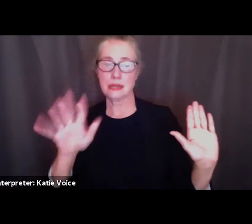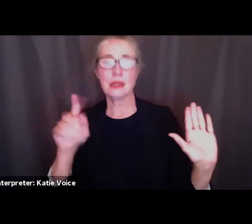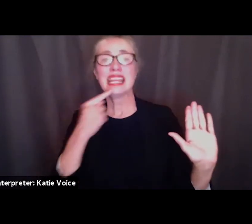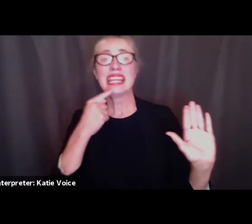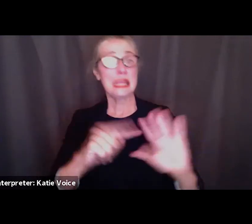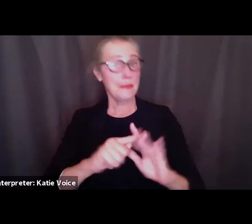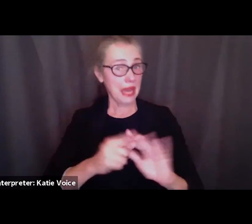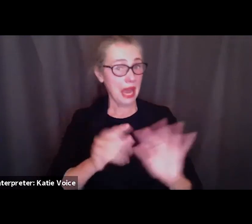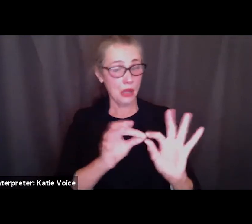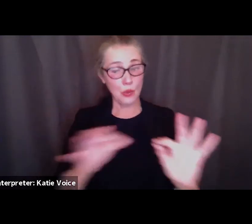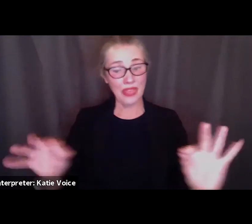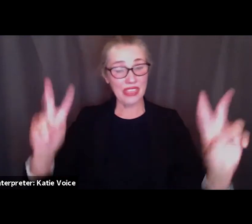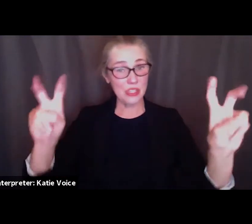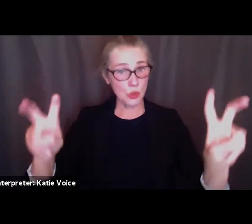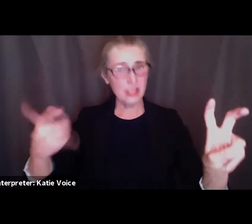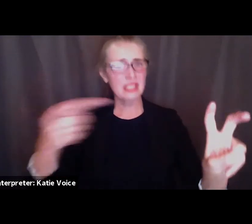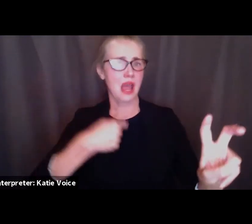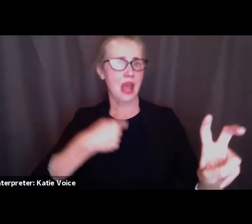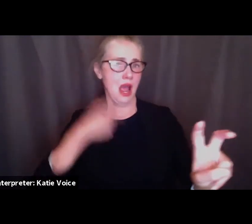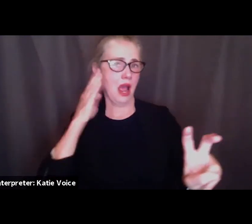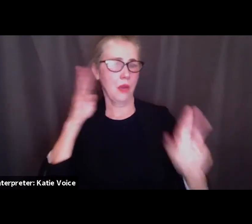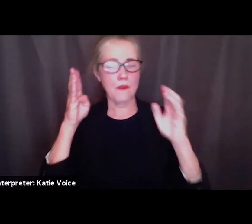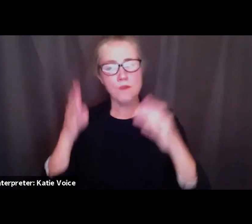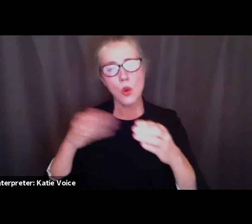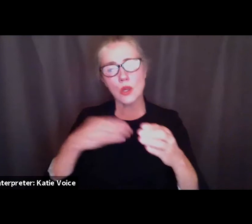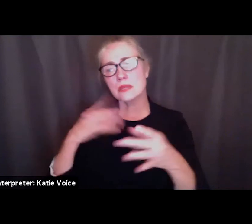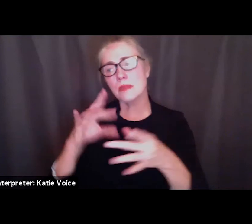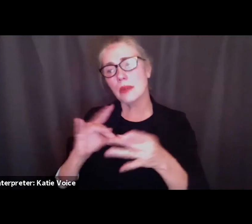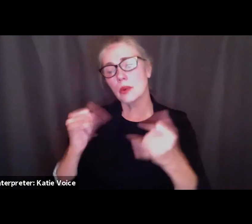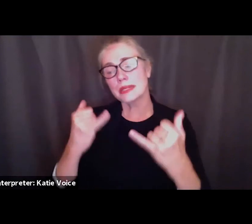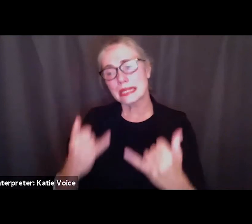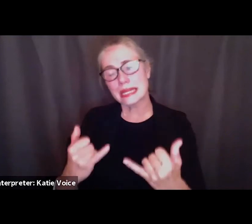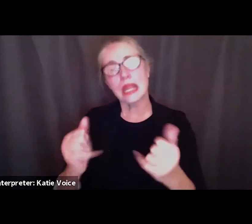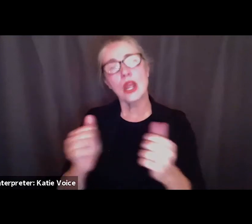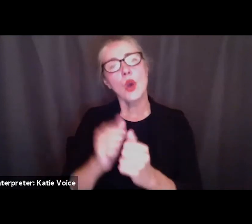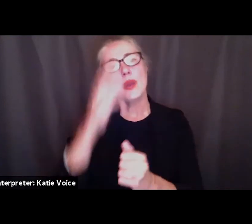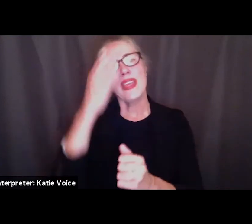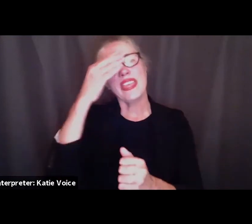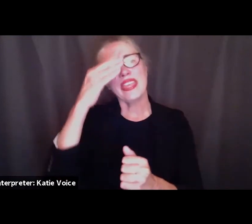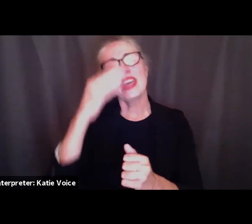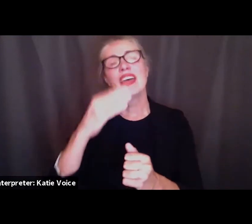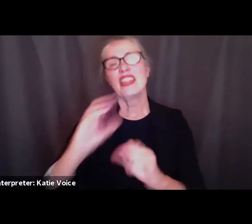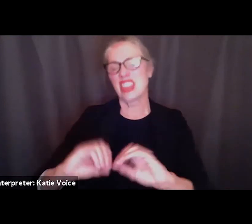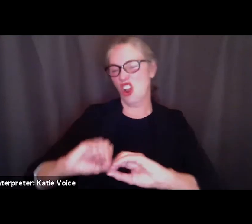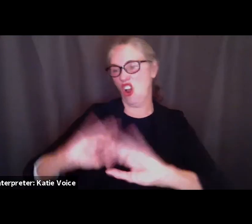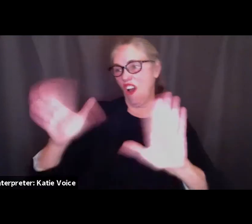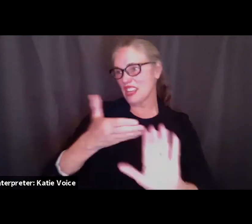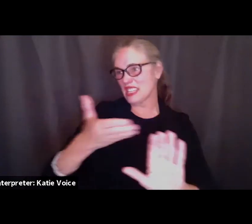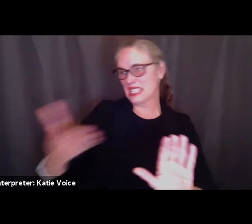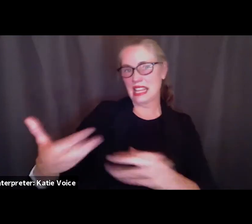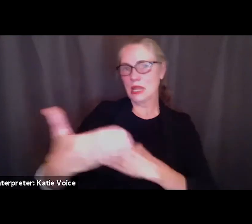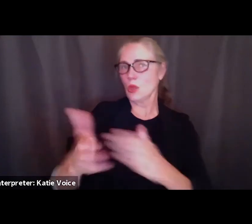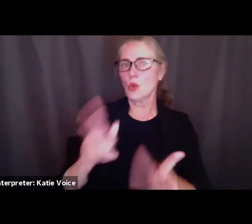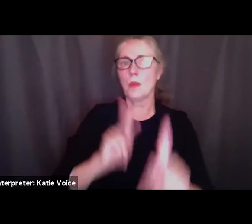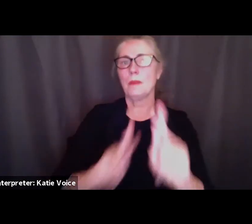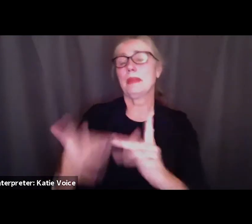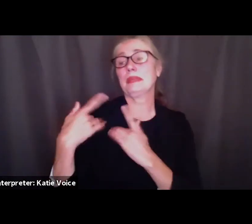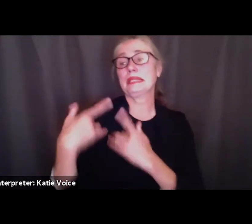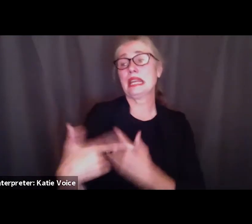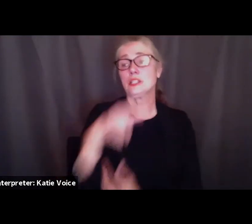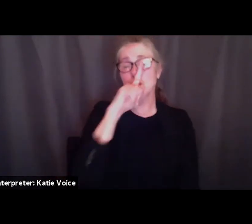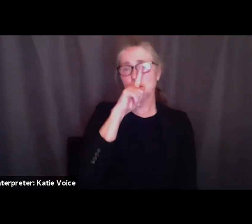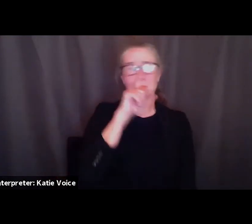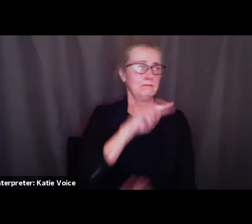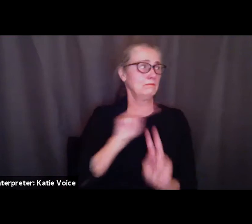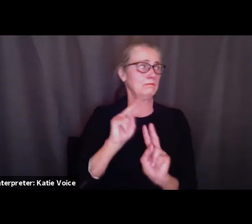with. I'm going to focus my remarks today with the elephant in the room that nobody likes to talk about, that the